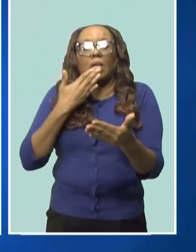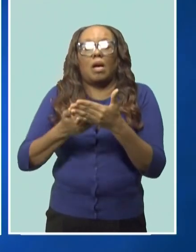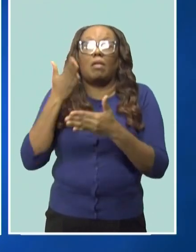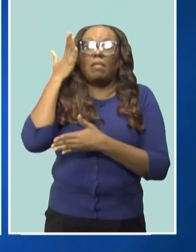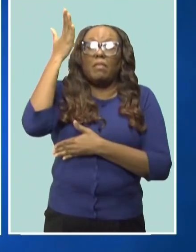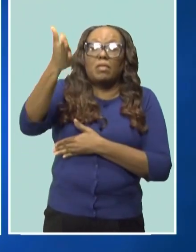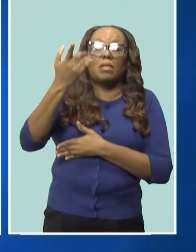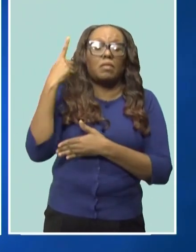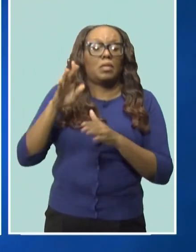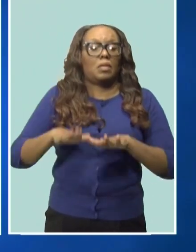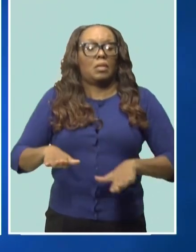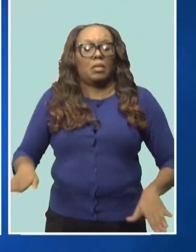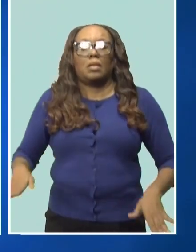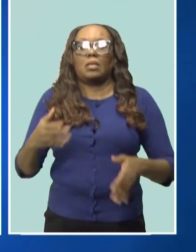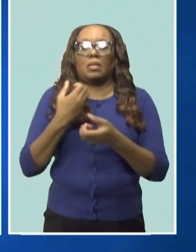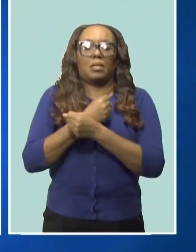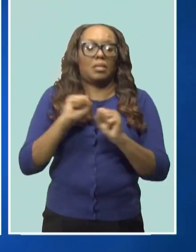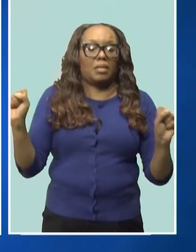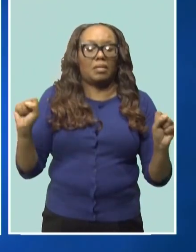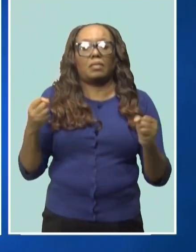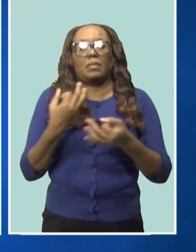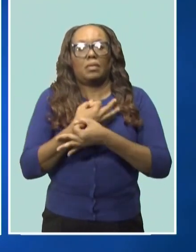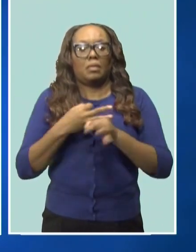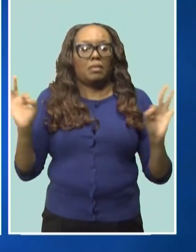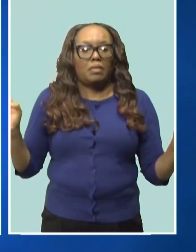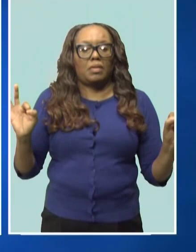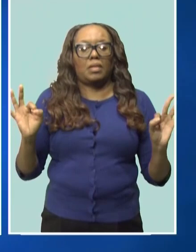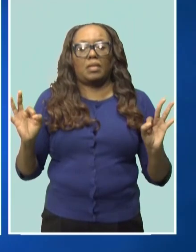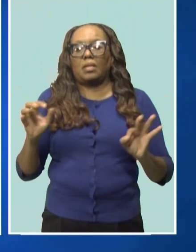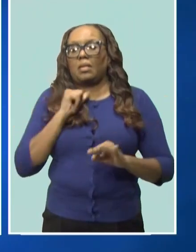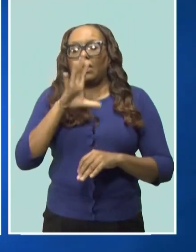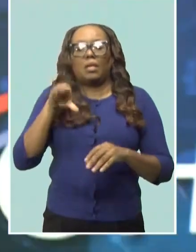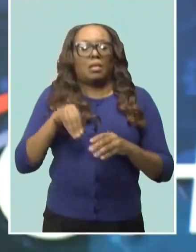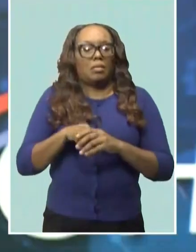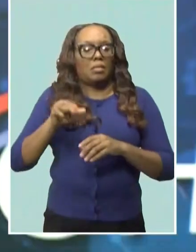that is safe and free from child labor.